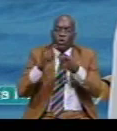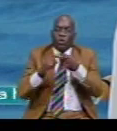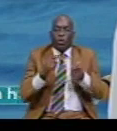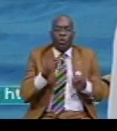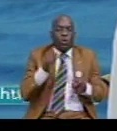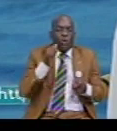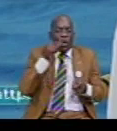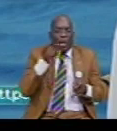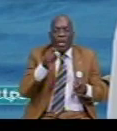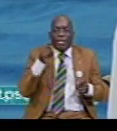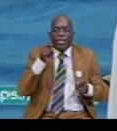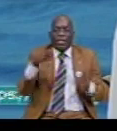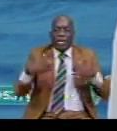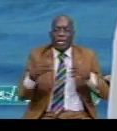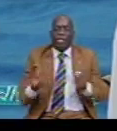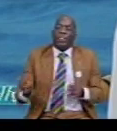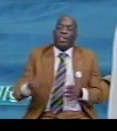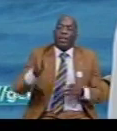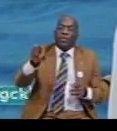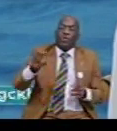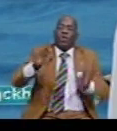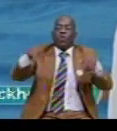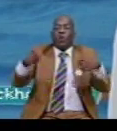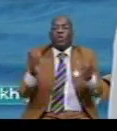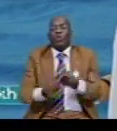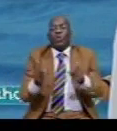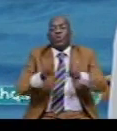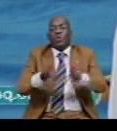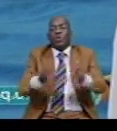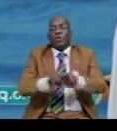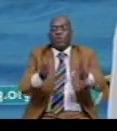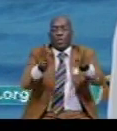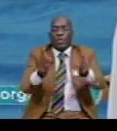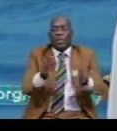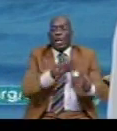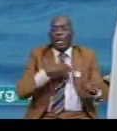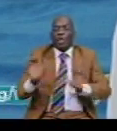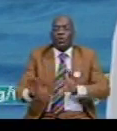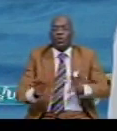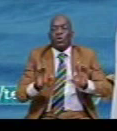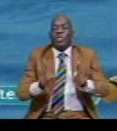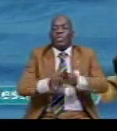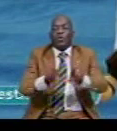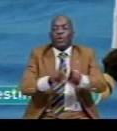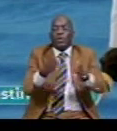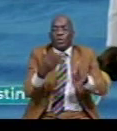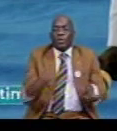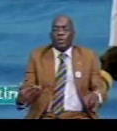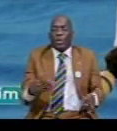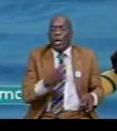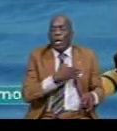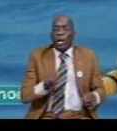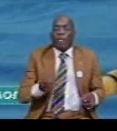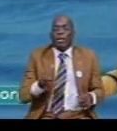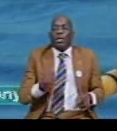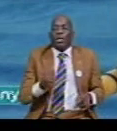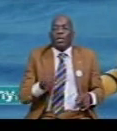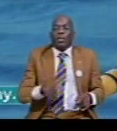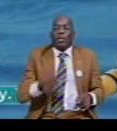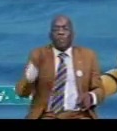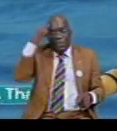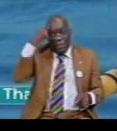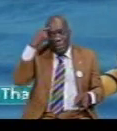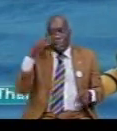traveled, I've attended tests, I've done a lot of things, and even sometimes where I felt I should be given the